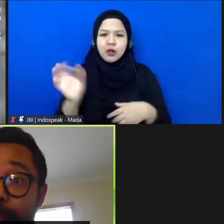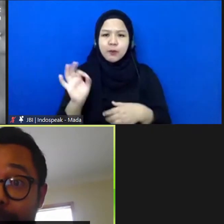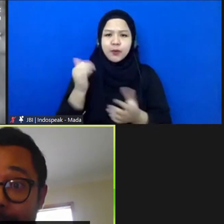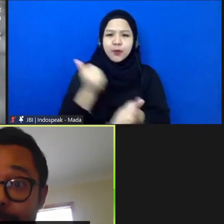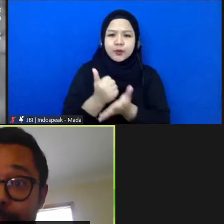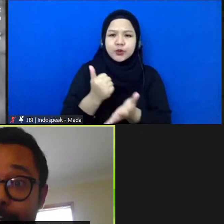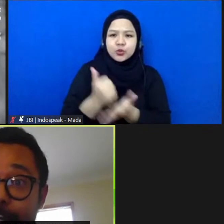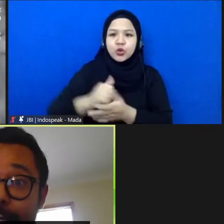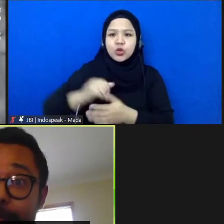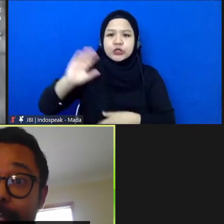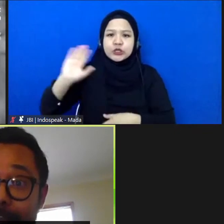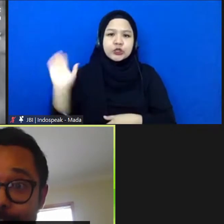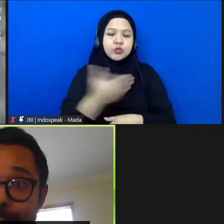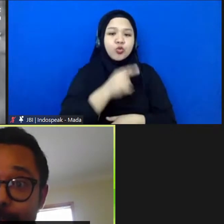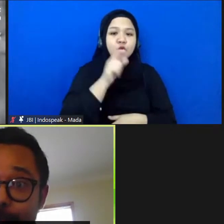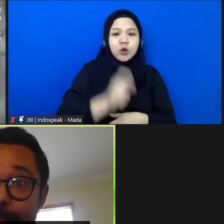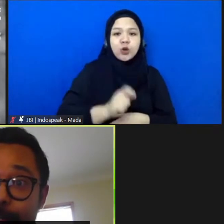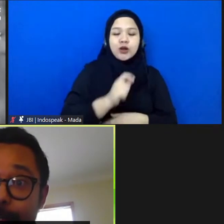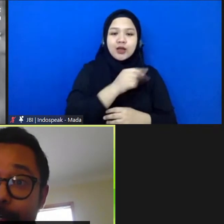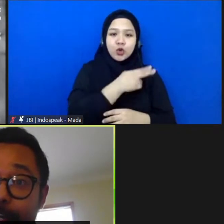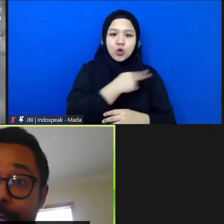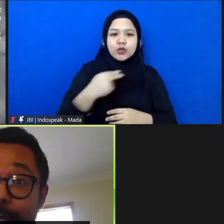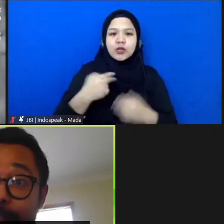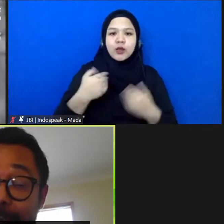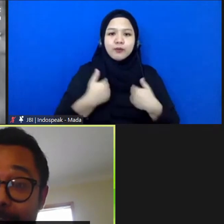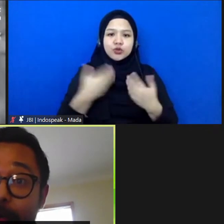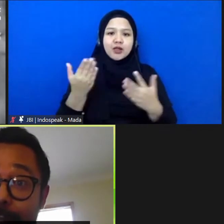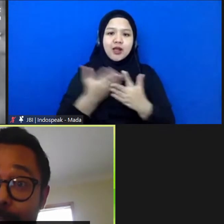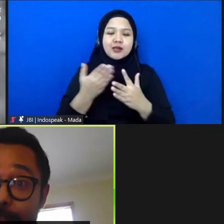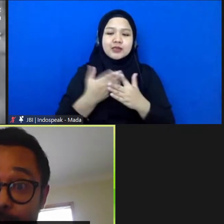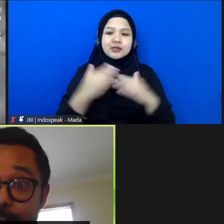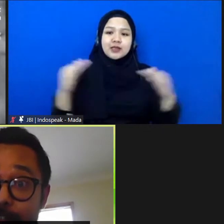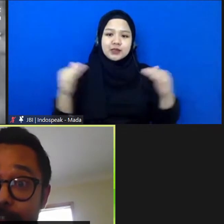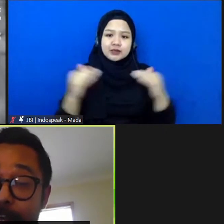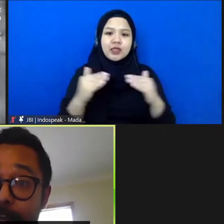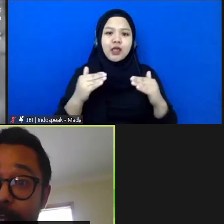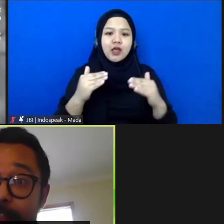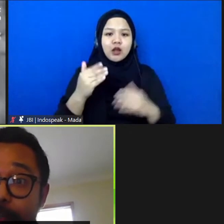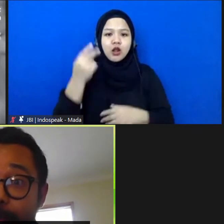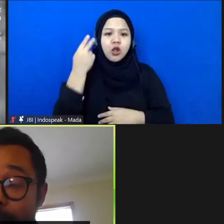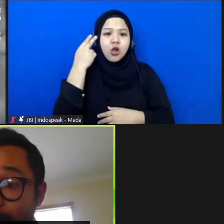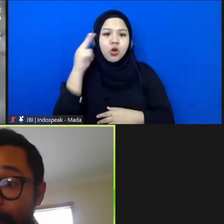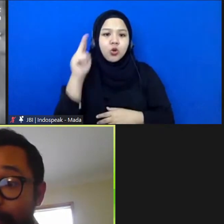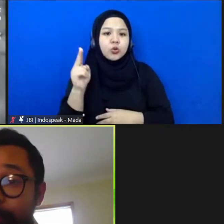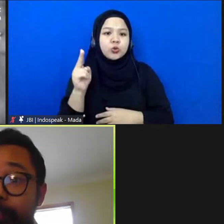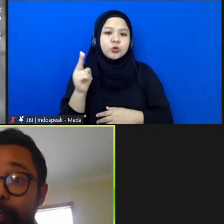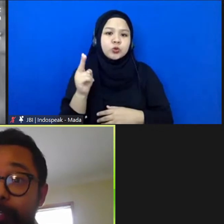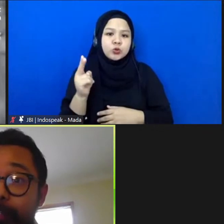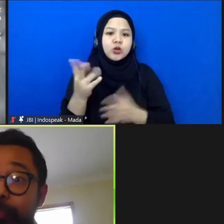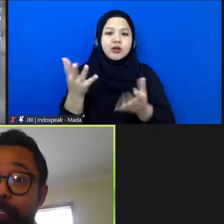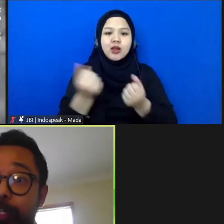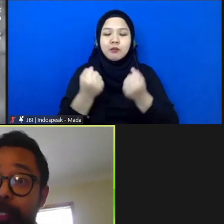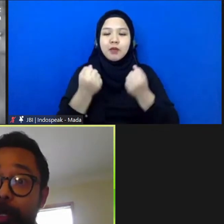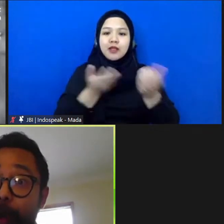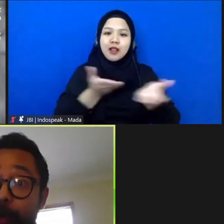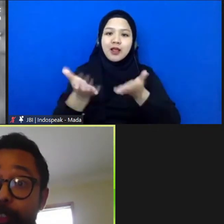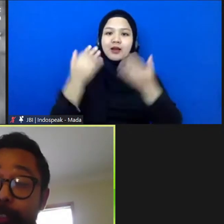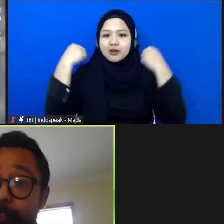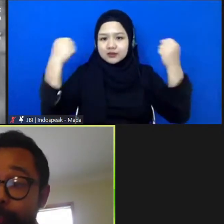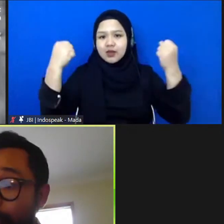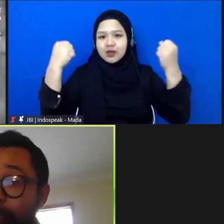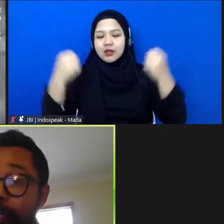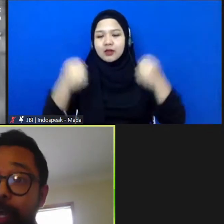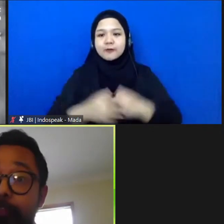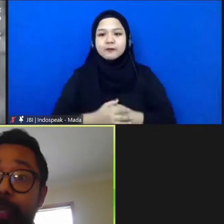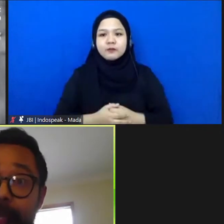Indonesians will have equal access to health care or health services. So this assumption is partial.